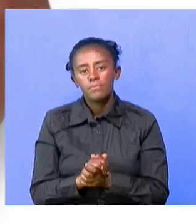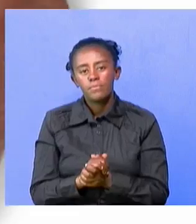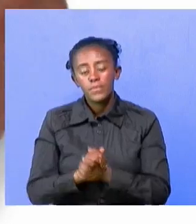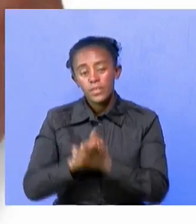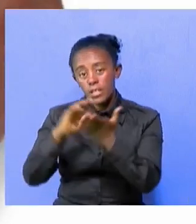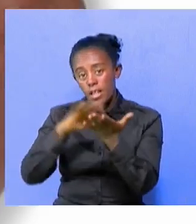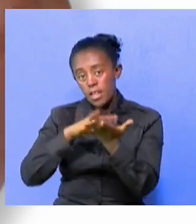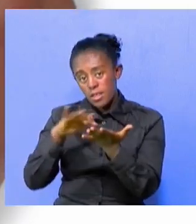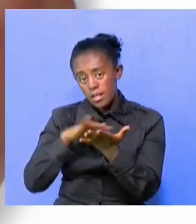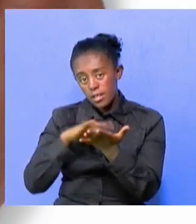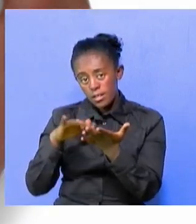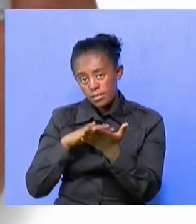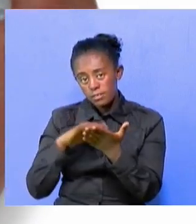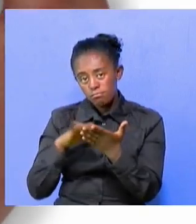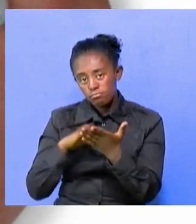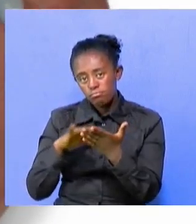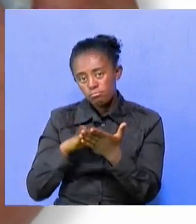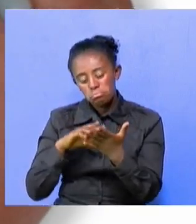studying